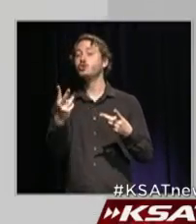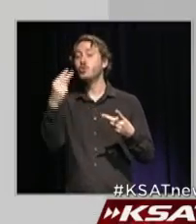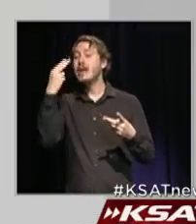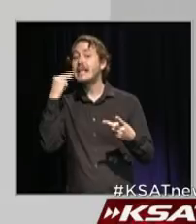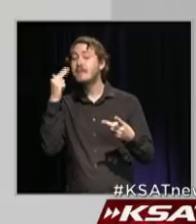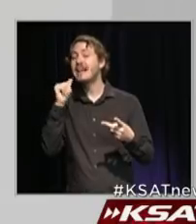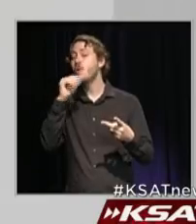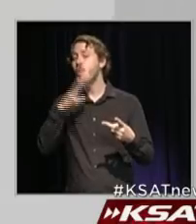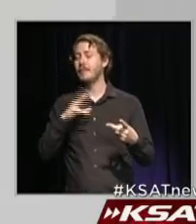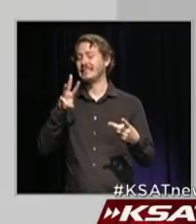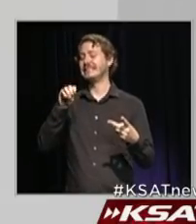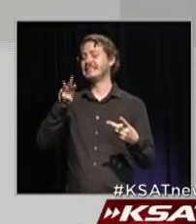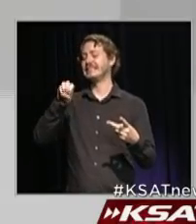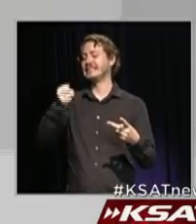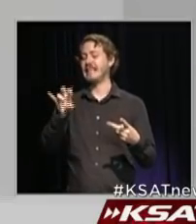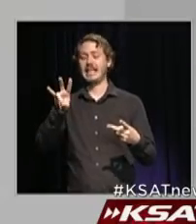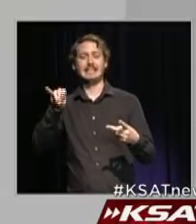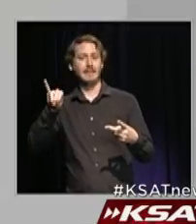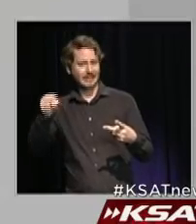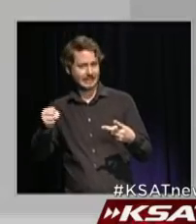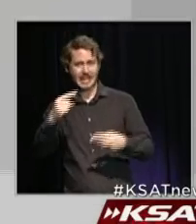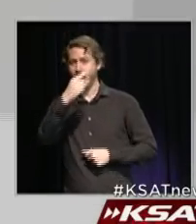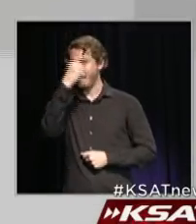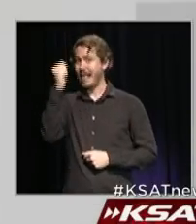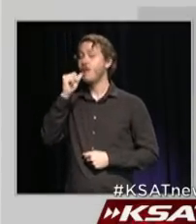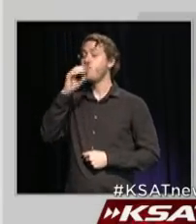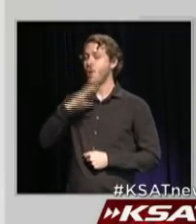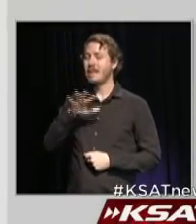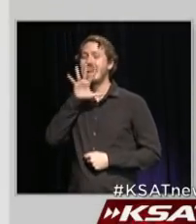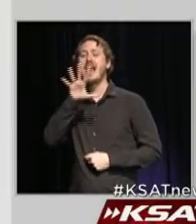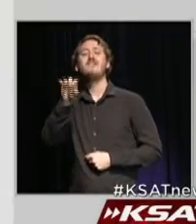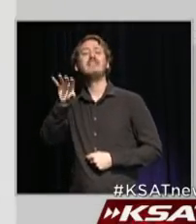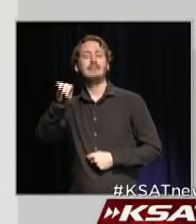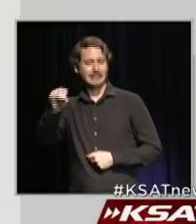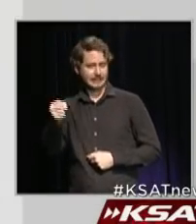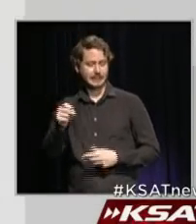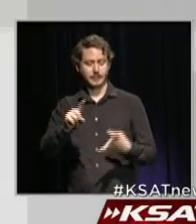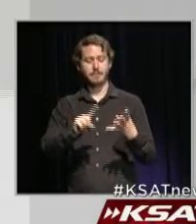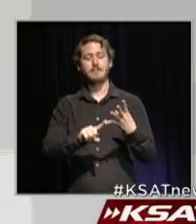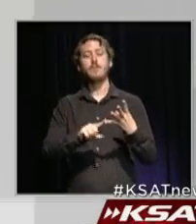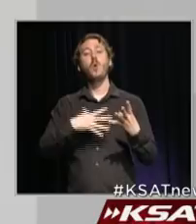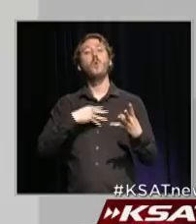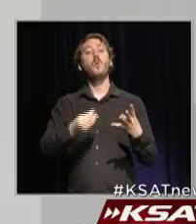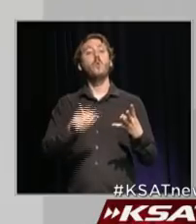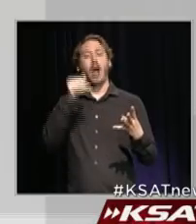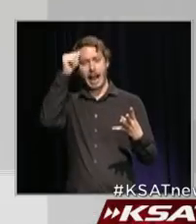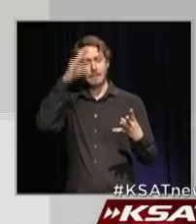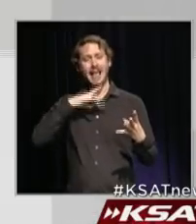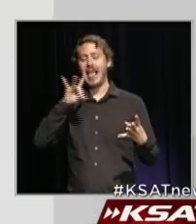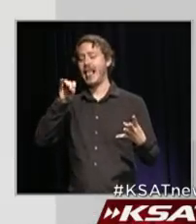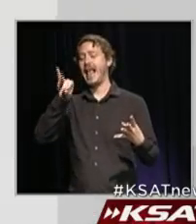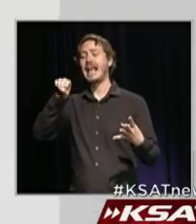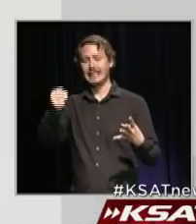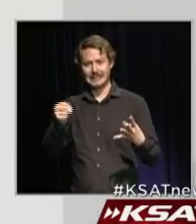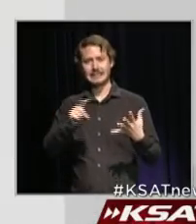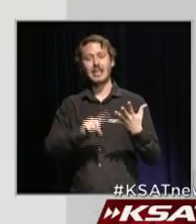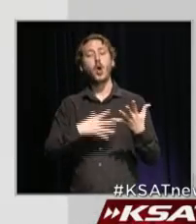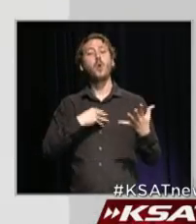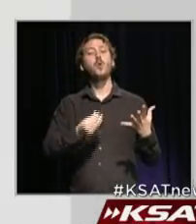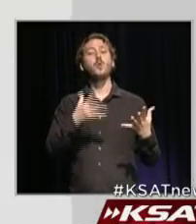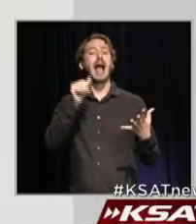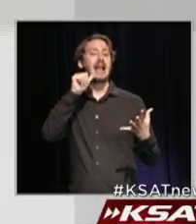their 60s and 70s, a black female in her 50s, a white male in his 80s, a white female